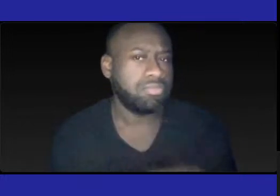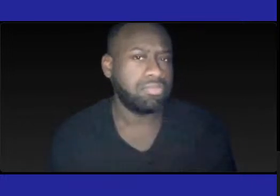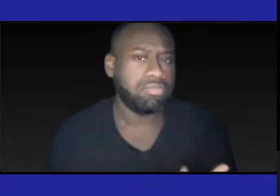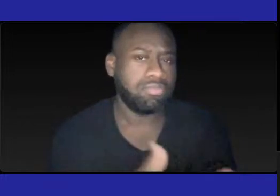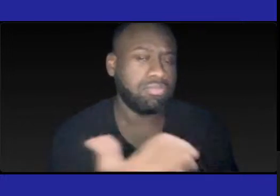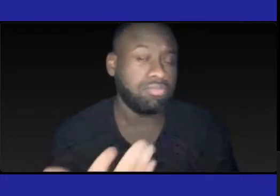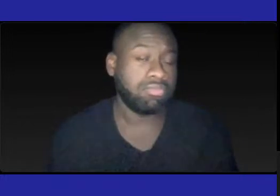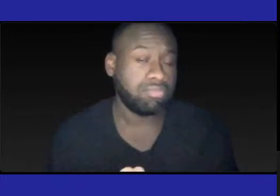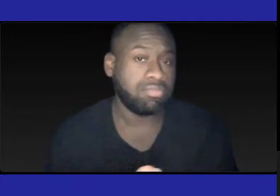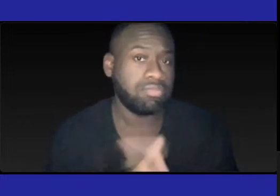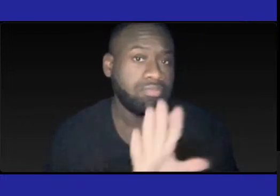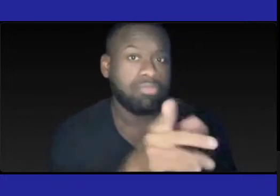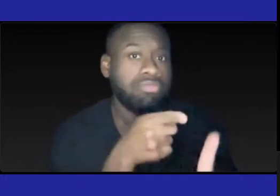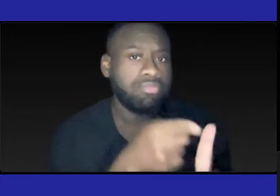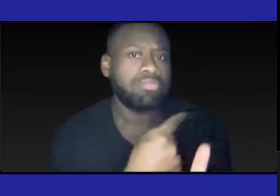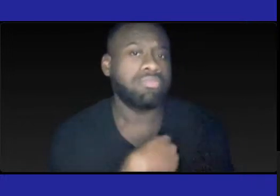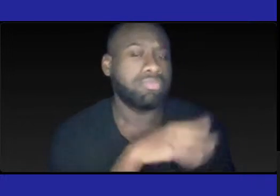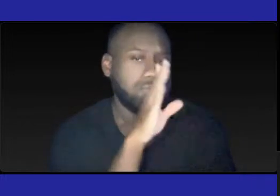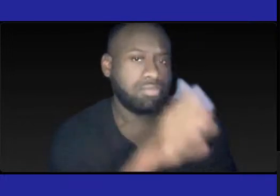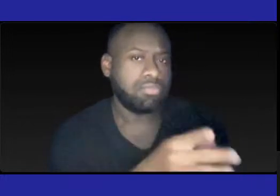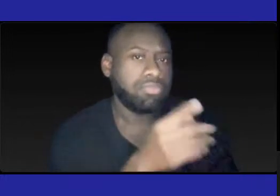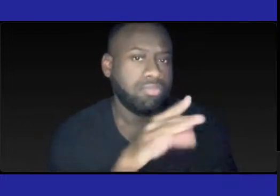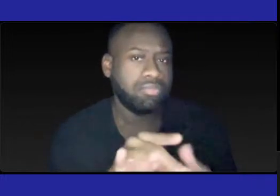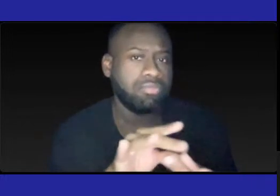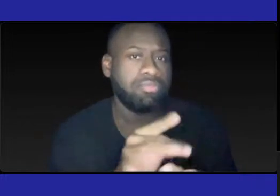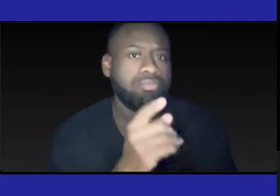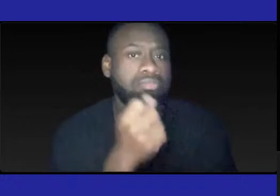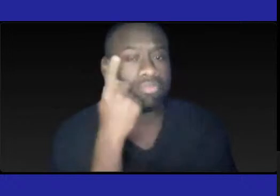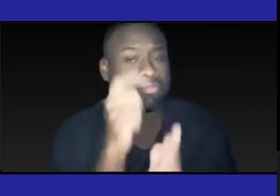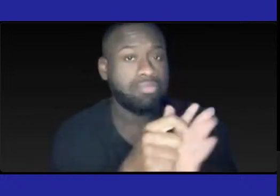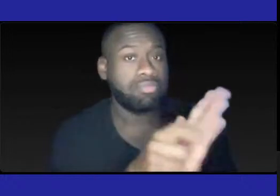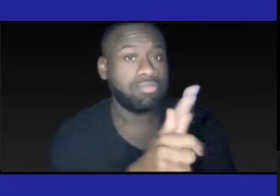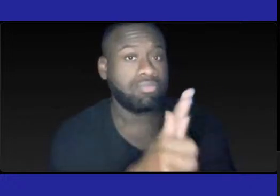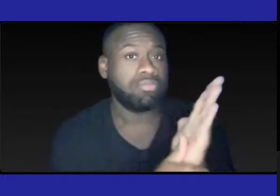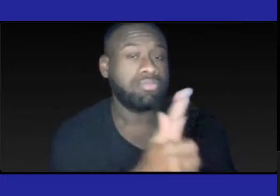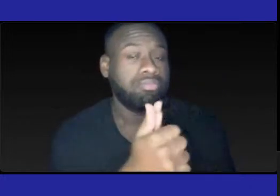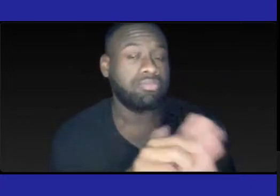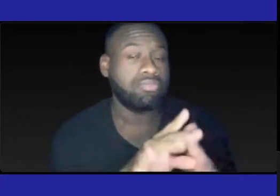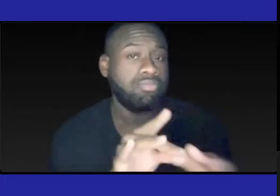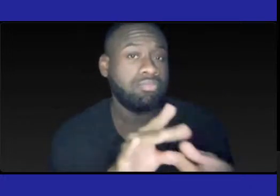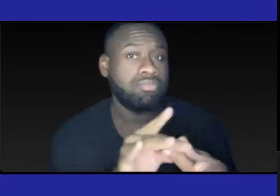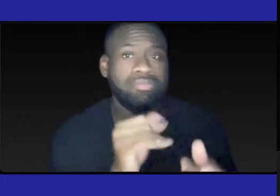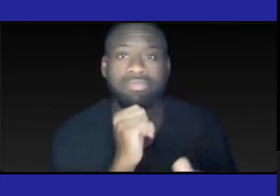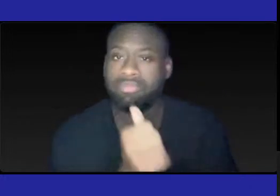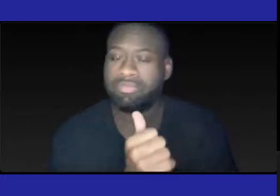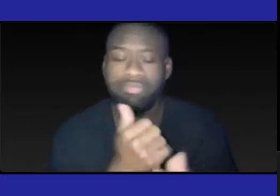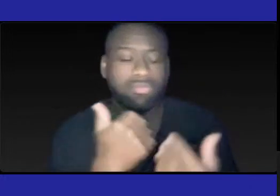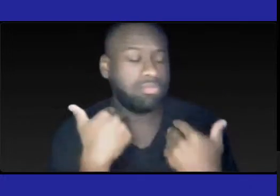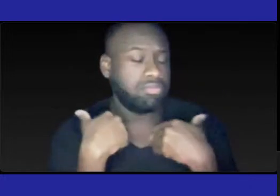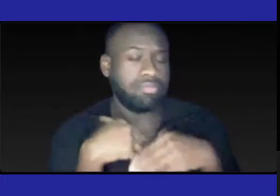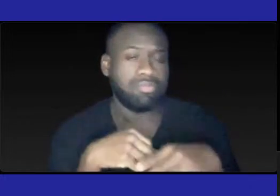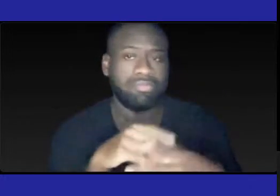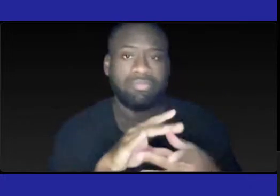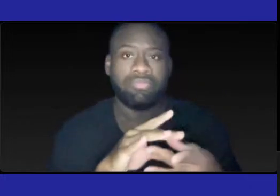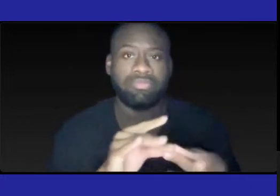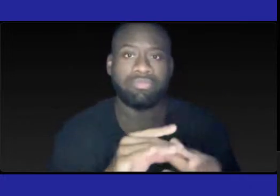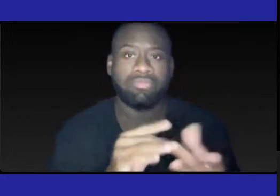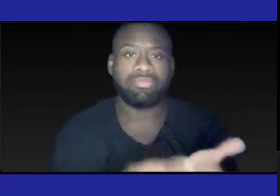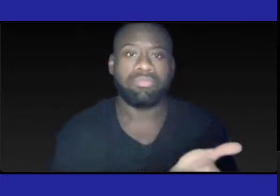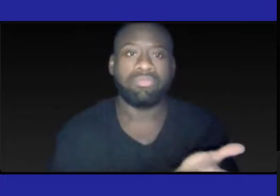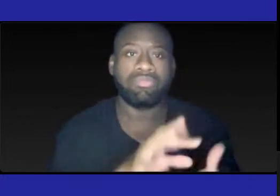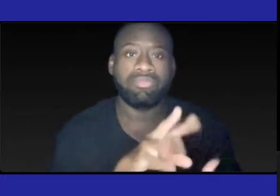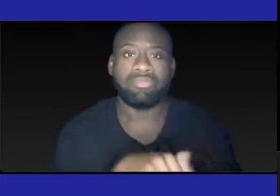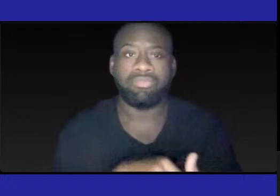to your point, I will say that there's an article that I mentioned in this that does not deal with pregnancy, but often when I'm